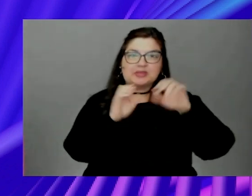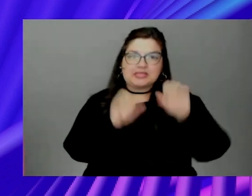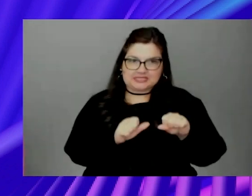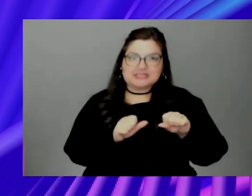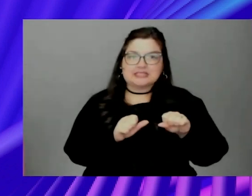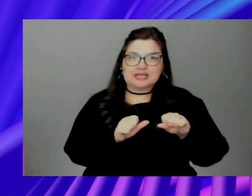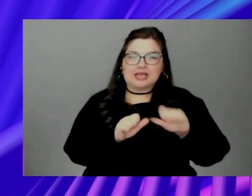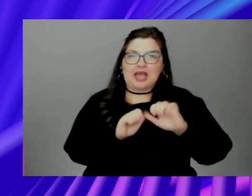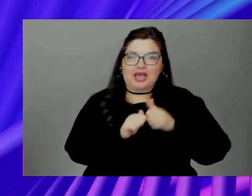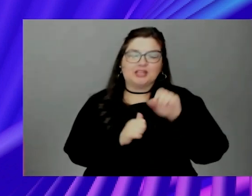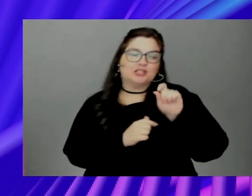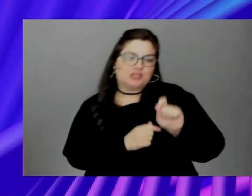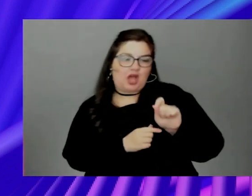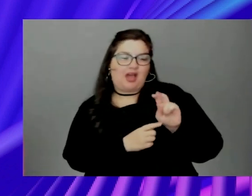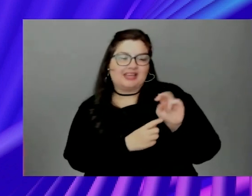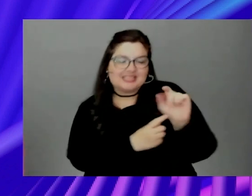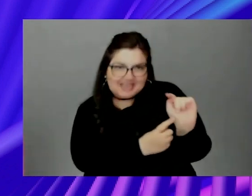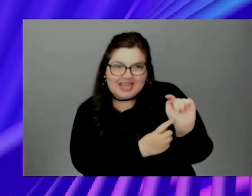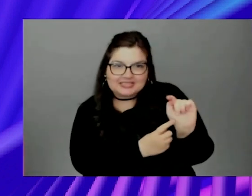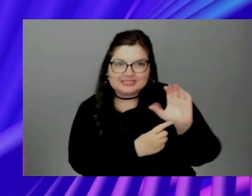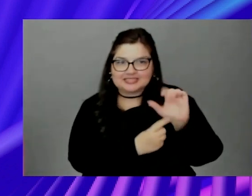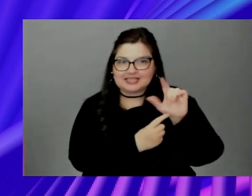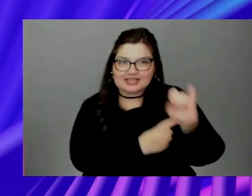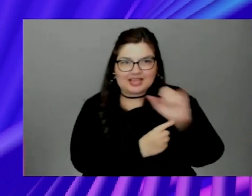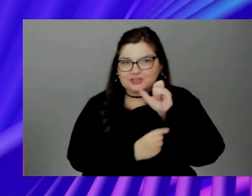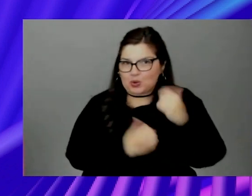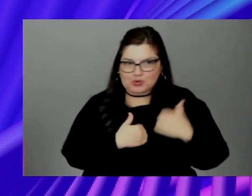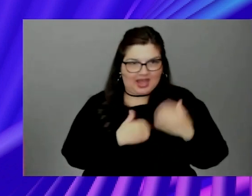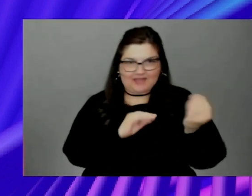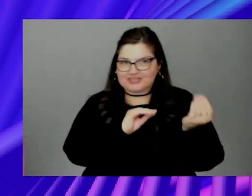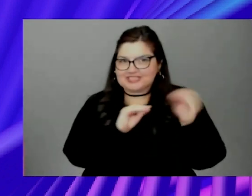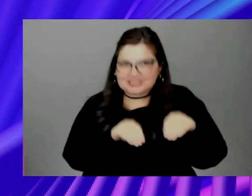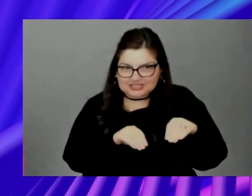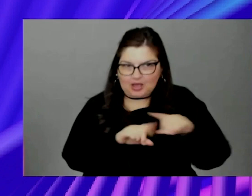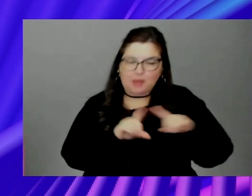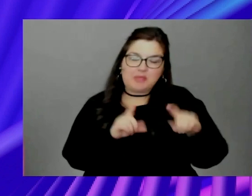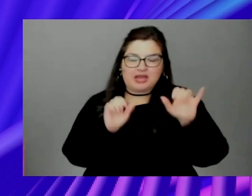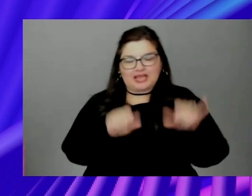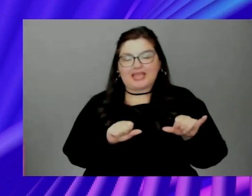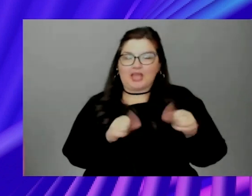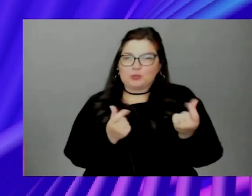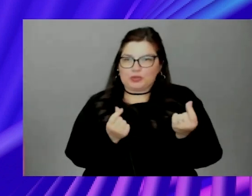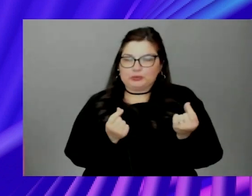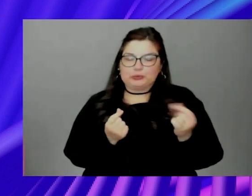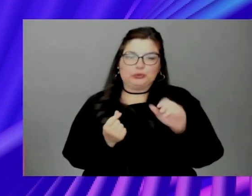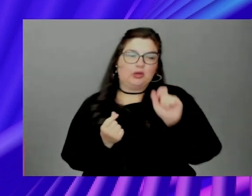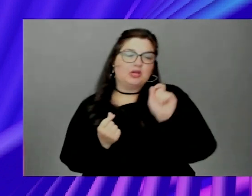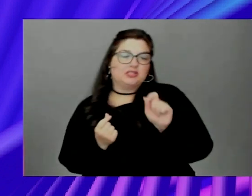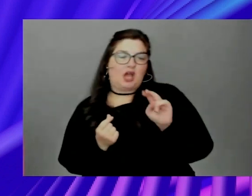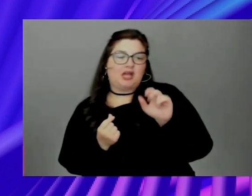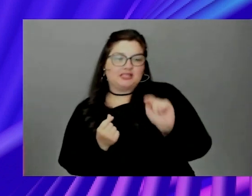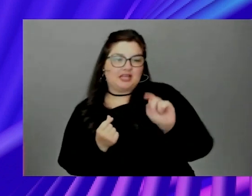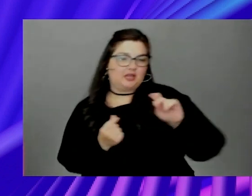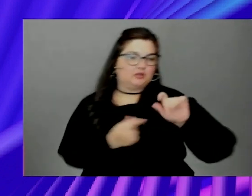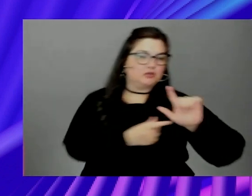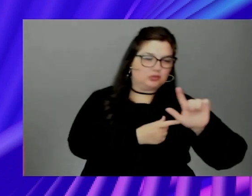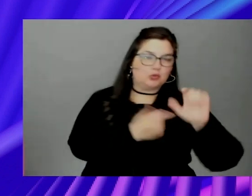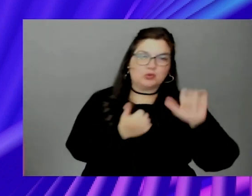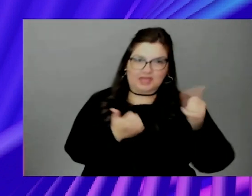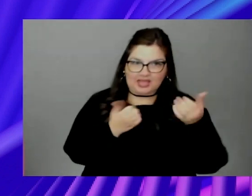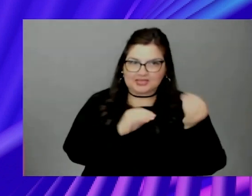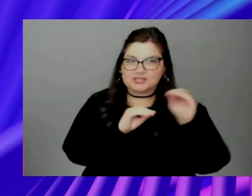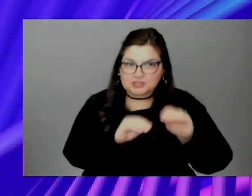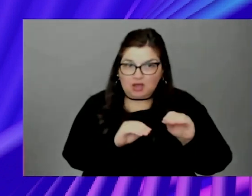.NET CLI. So I don't currently have it installed, but I can just do .NET tool install. I can make it a global install, and